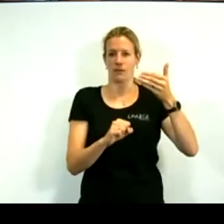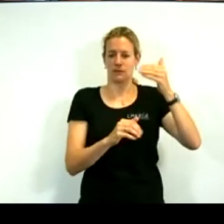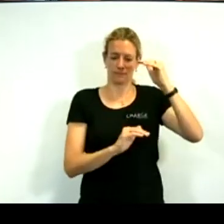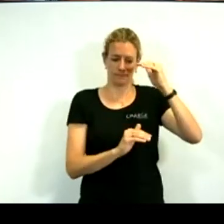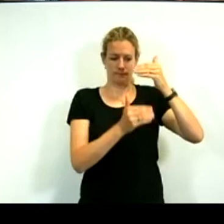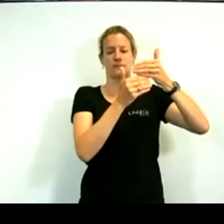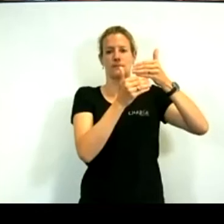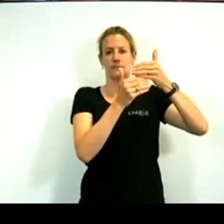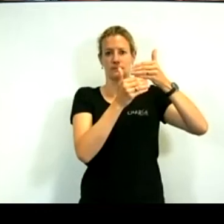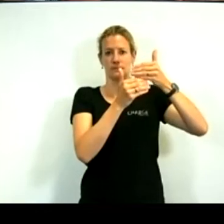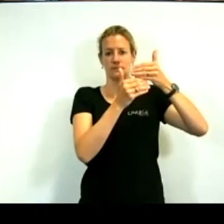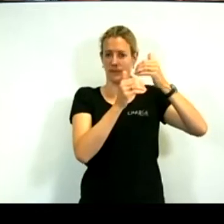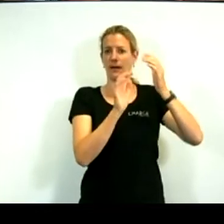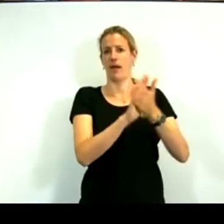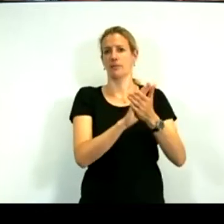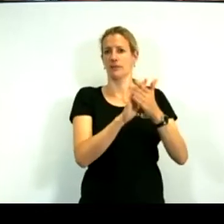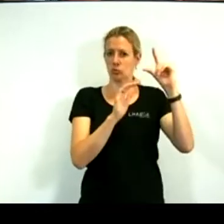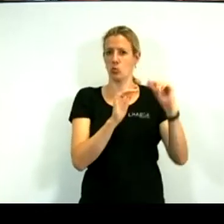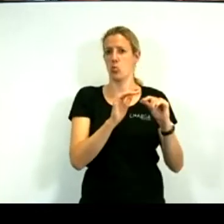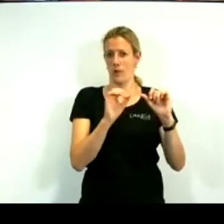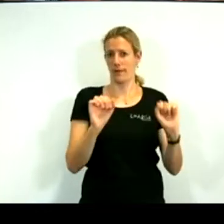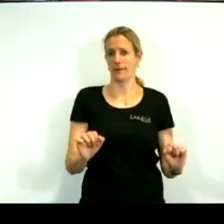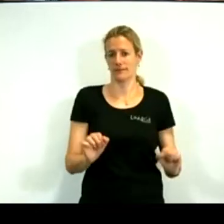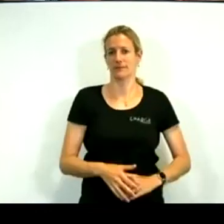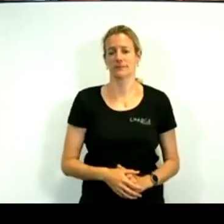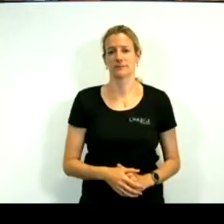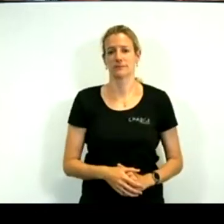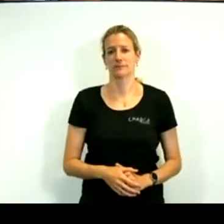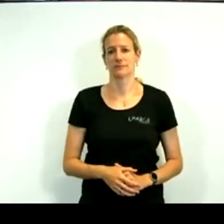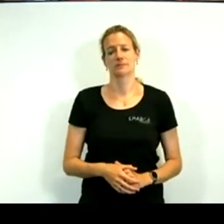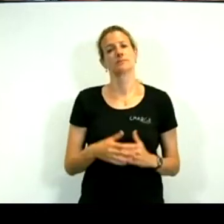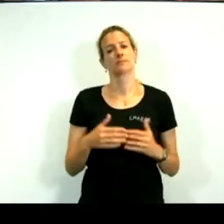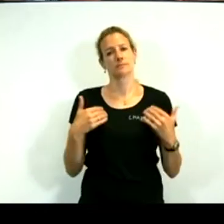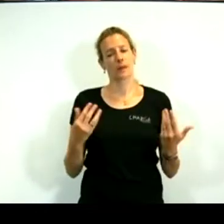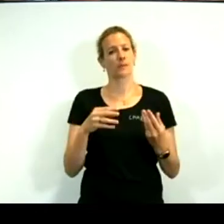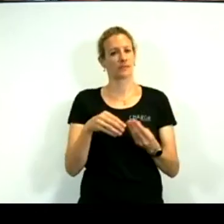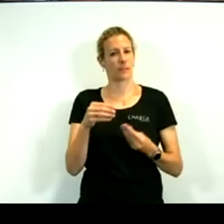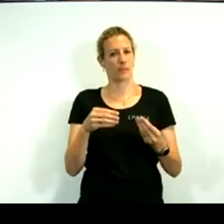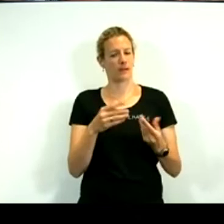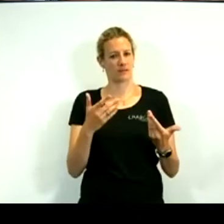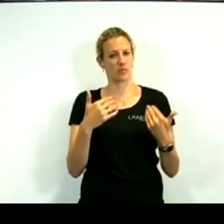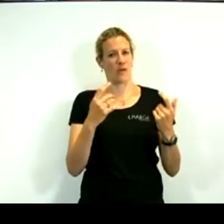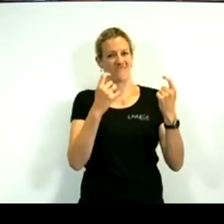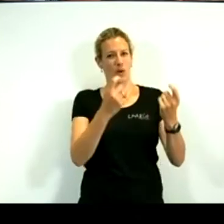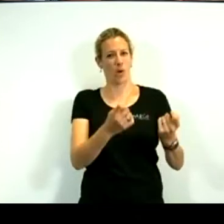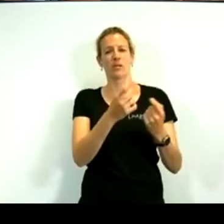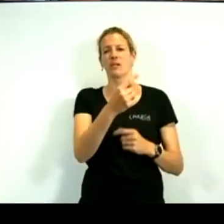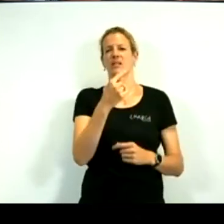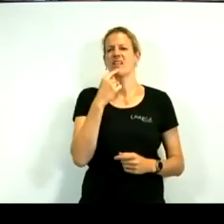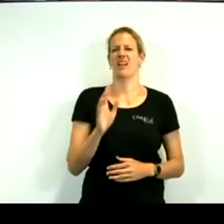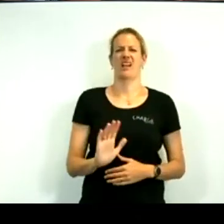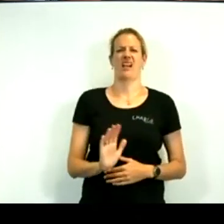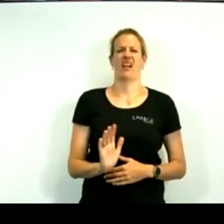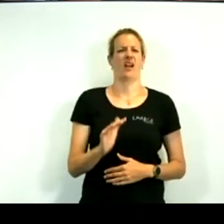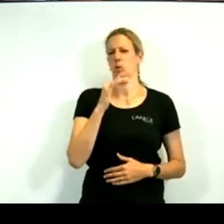know some families who were given this option and decided it was too much, and they're more comfortable